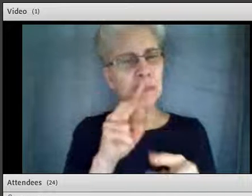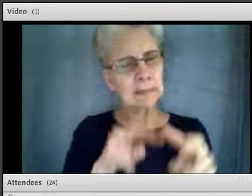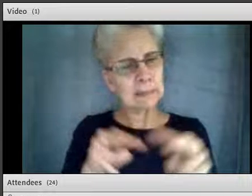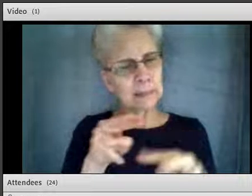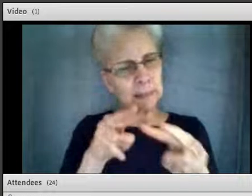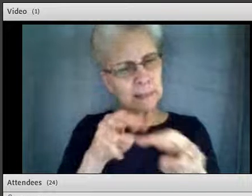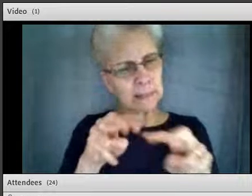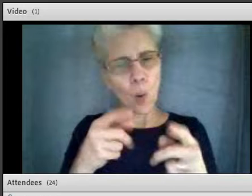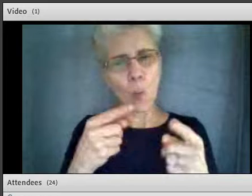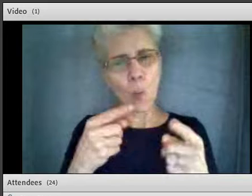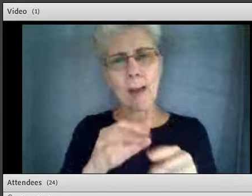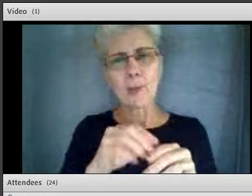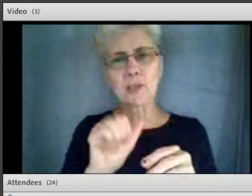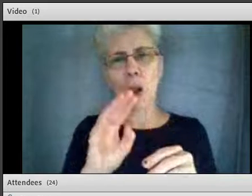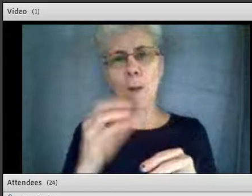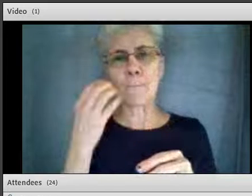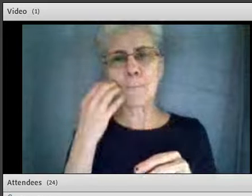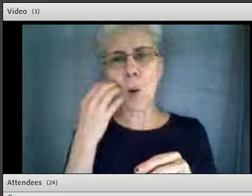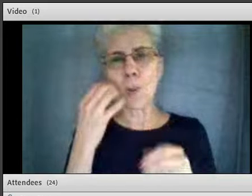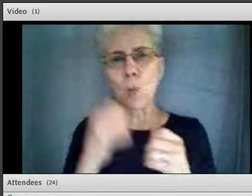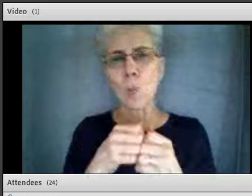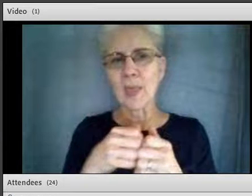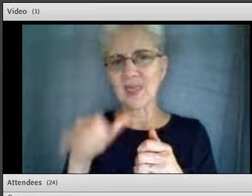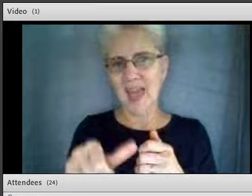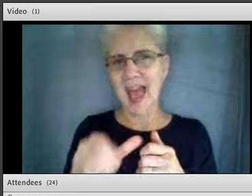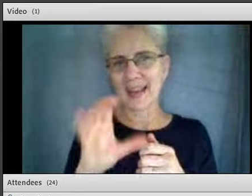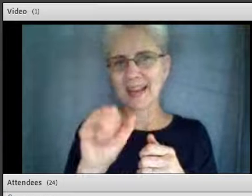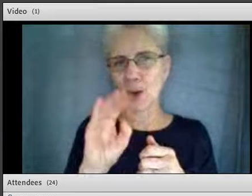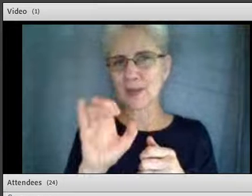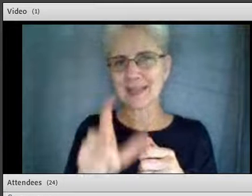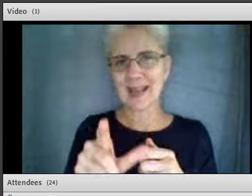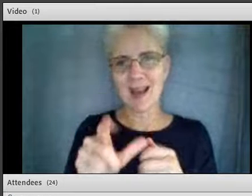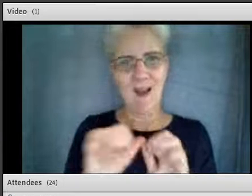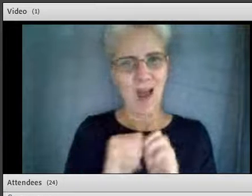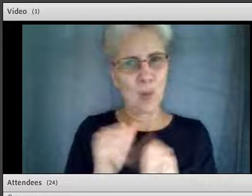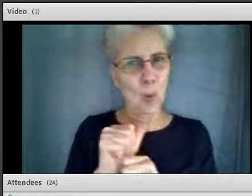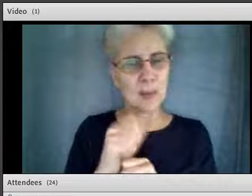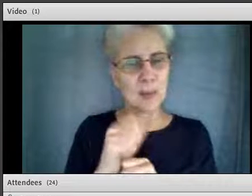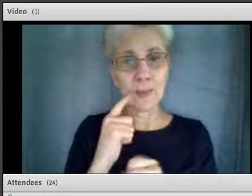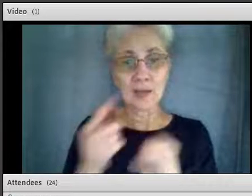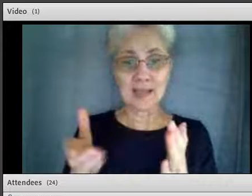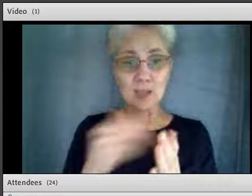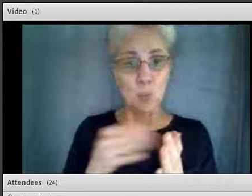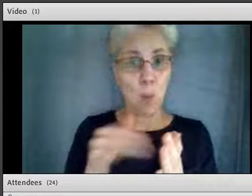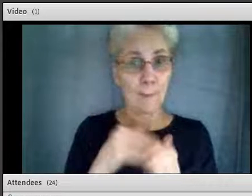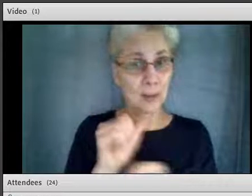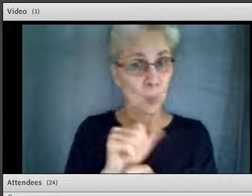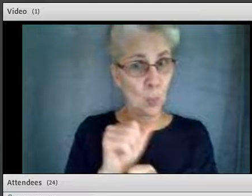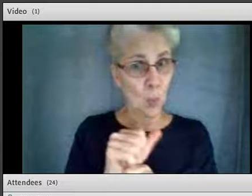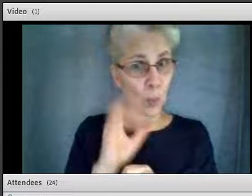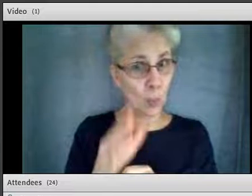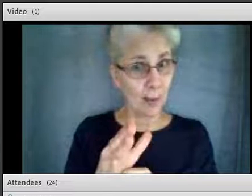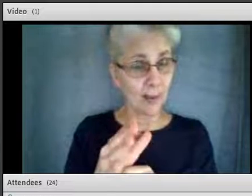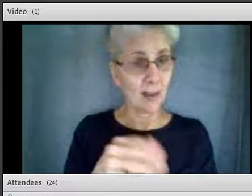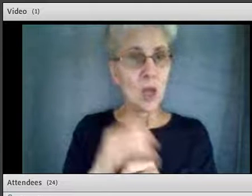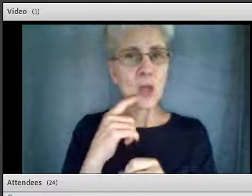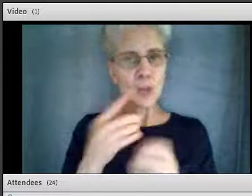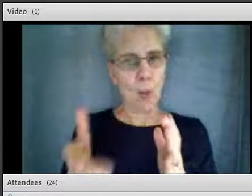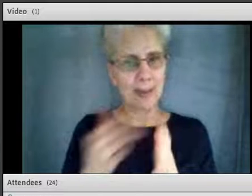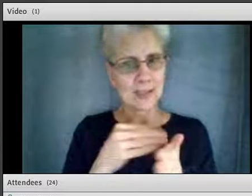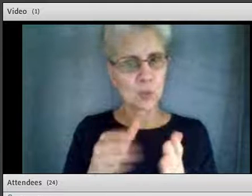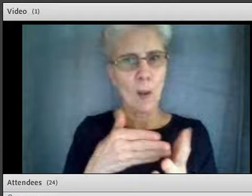it. Make sure that swiping would work with your carousel, so I can swipe through it on my mobile with my